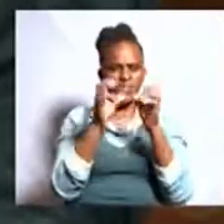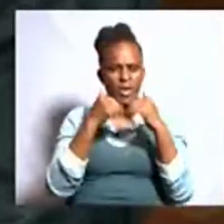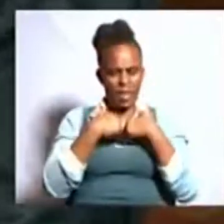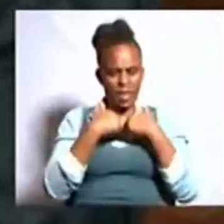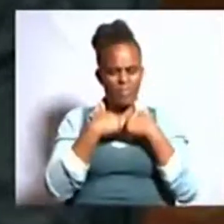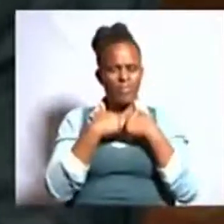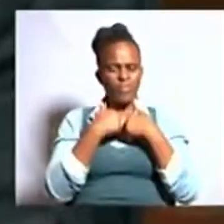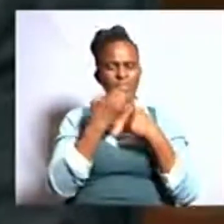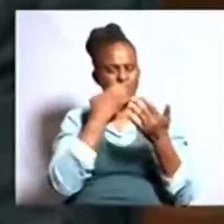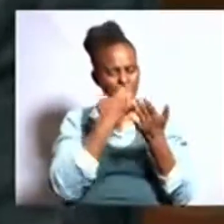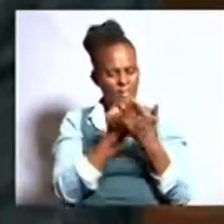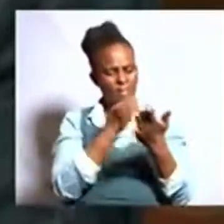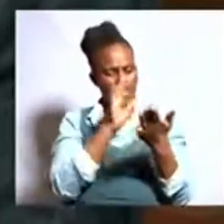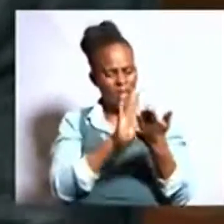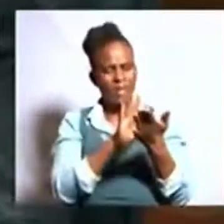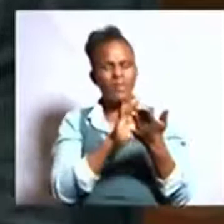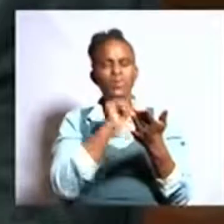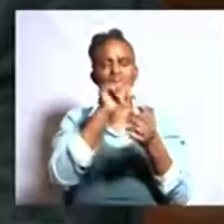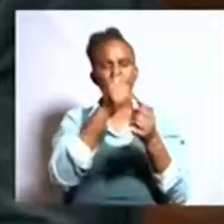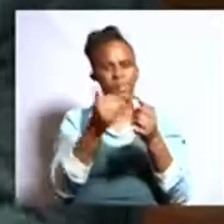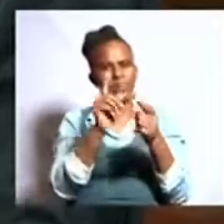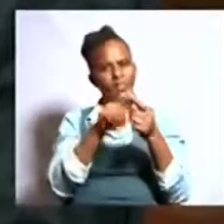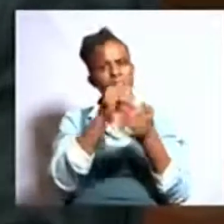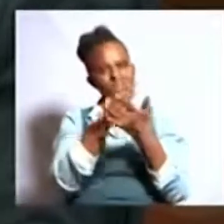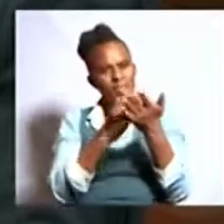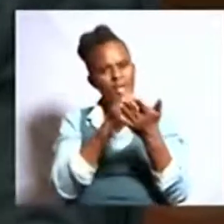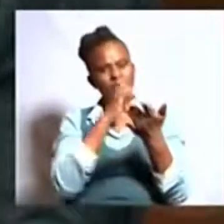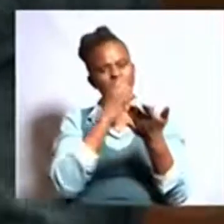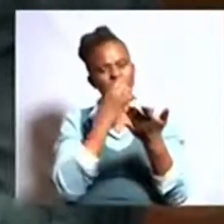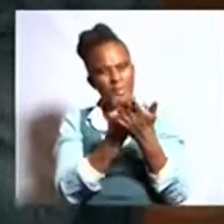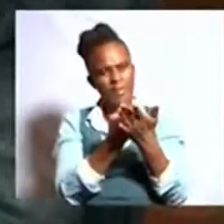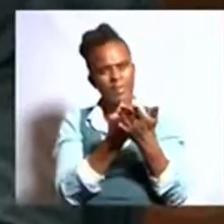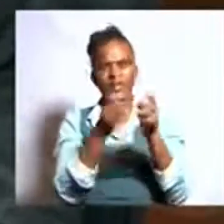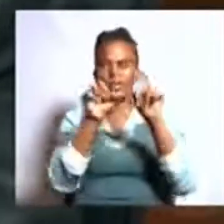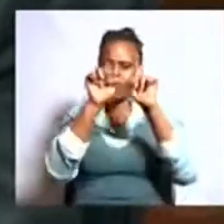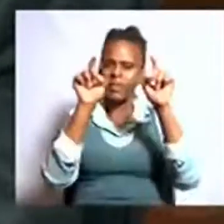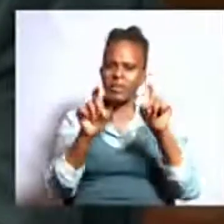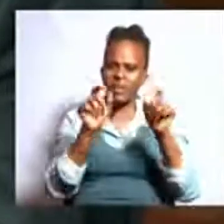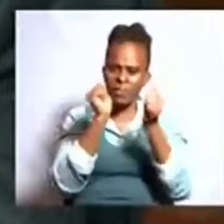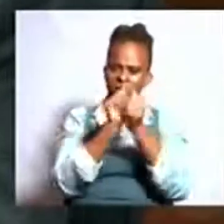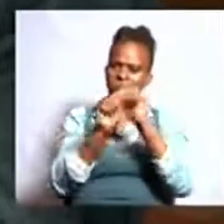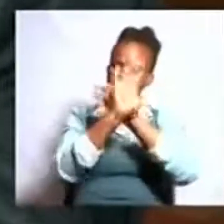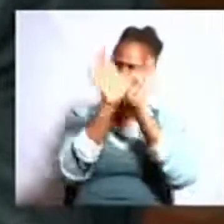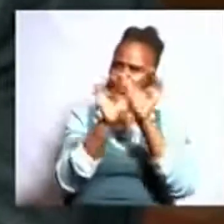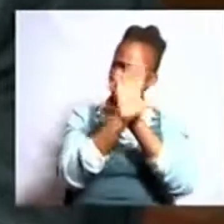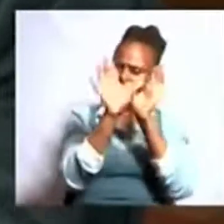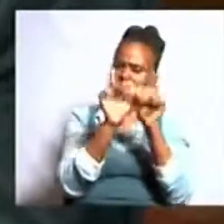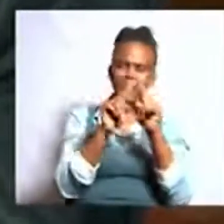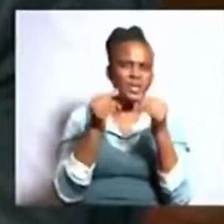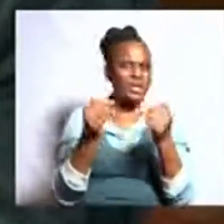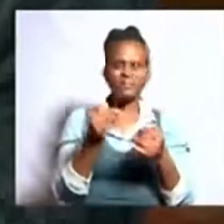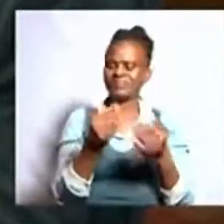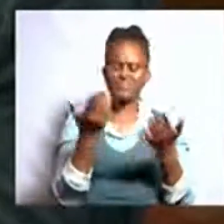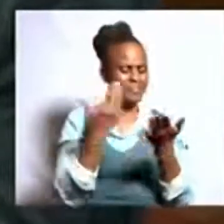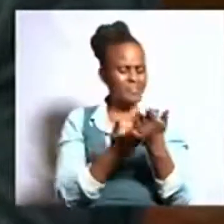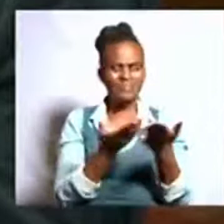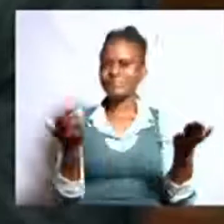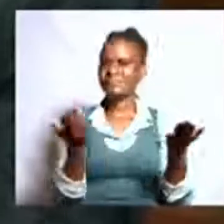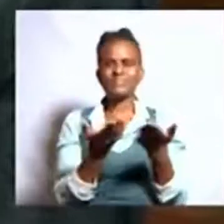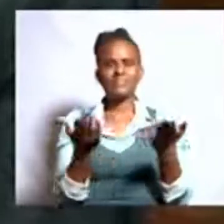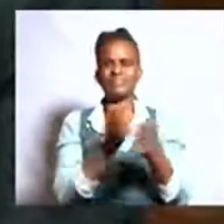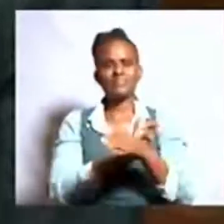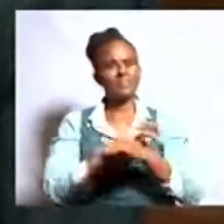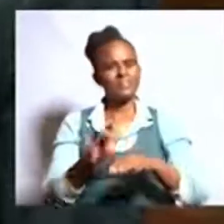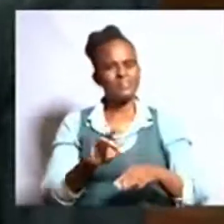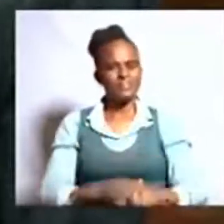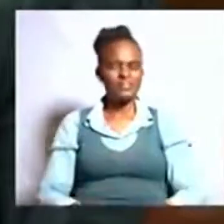provided some evidence, not maybe everything, but some evidence of certificates and corrections that have been made. Unfortunately, it's not here